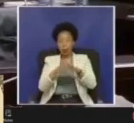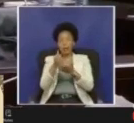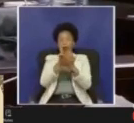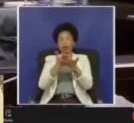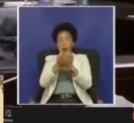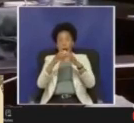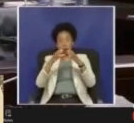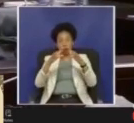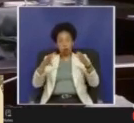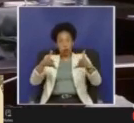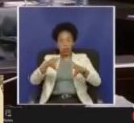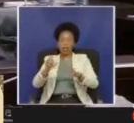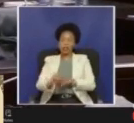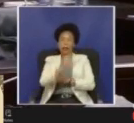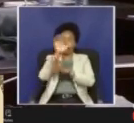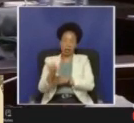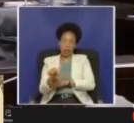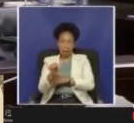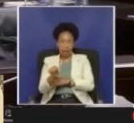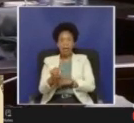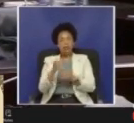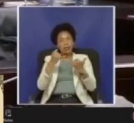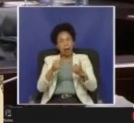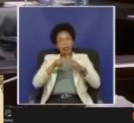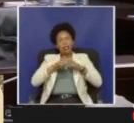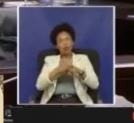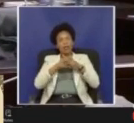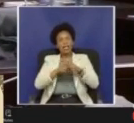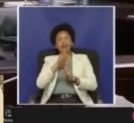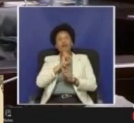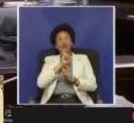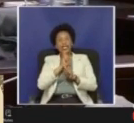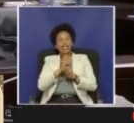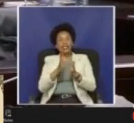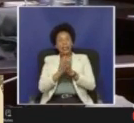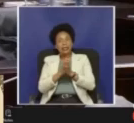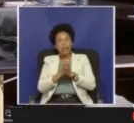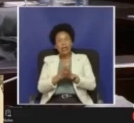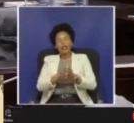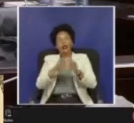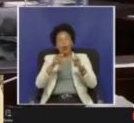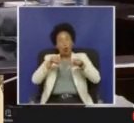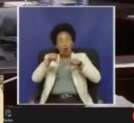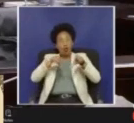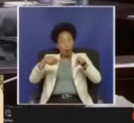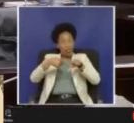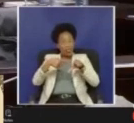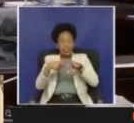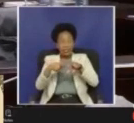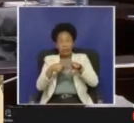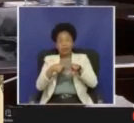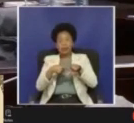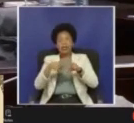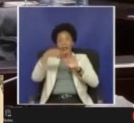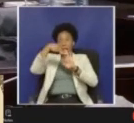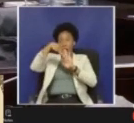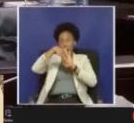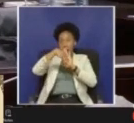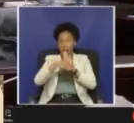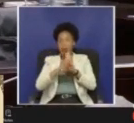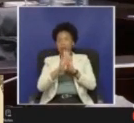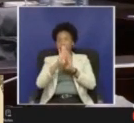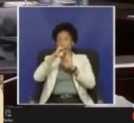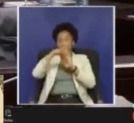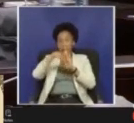Republic, where the instrument used to control the economy is inflation targeting through its monetary policy. Now,